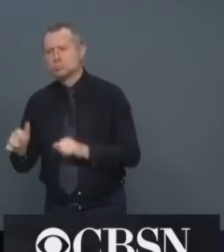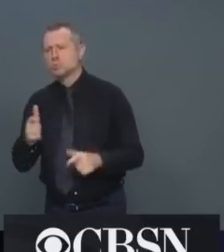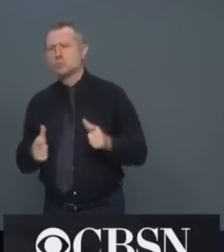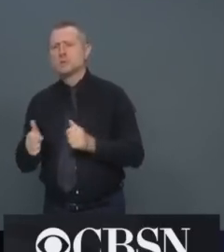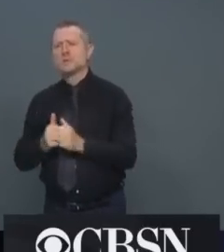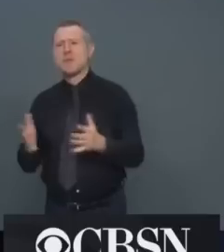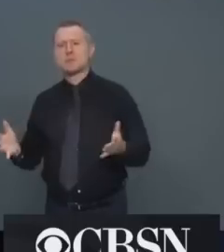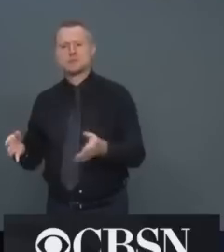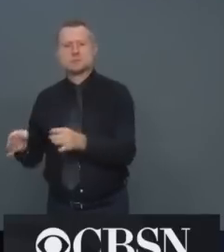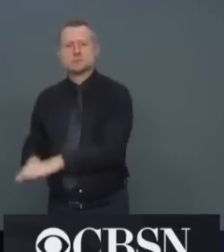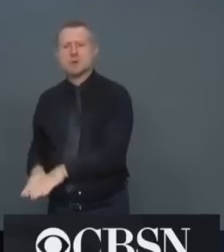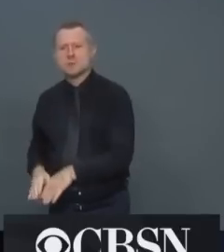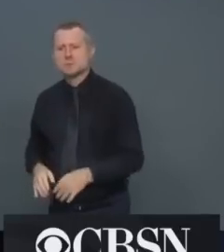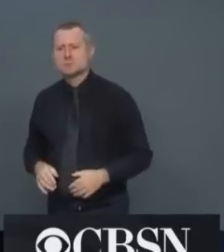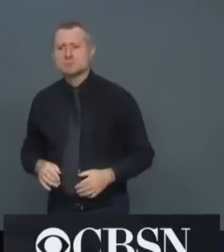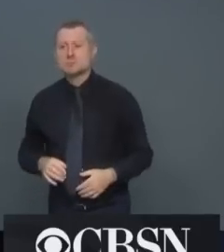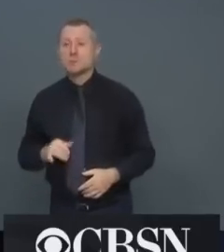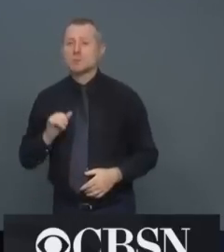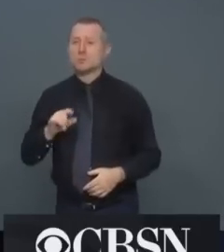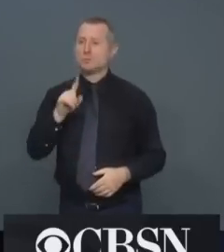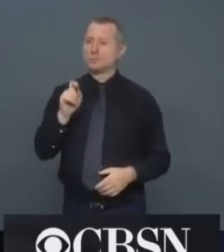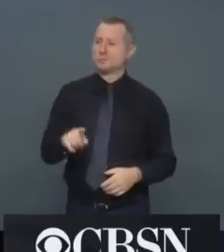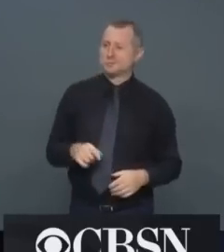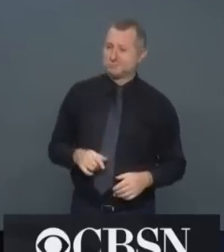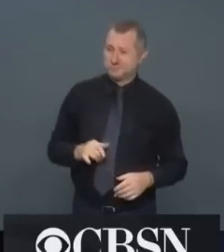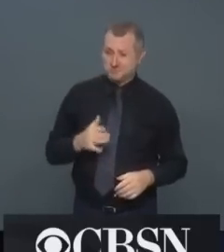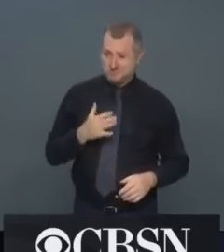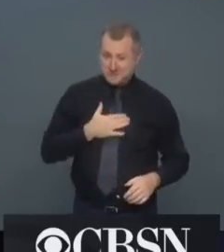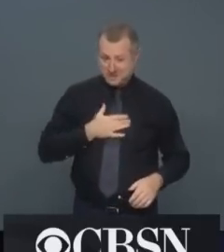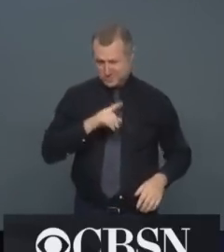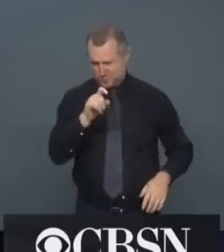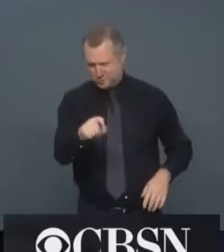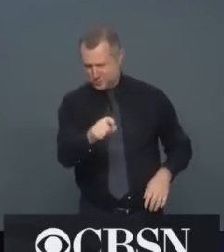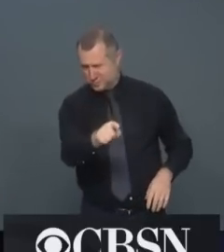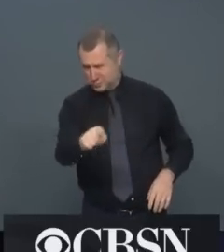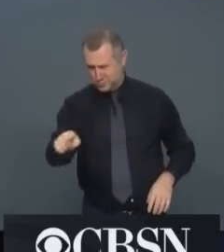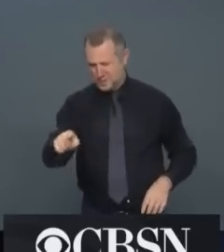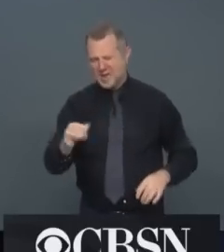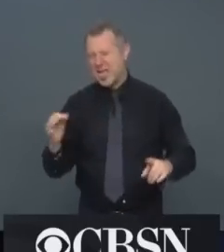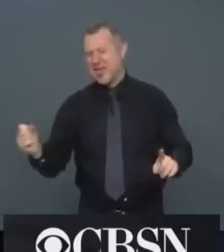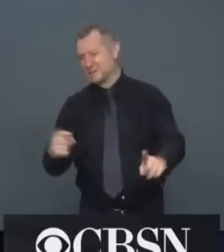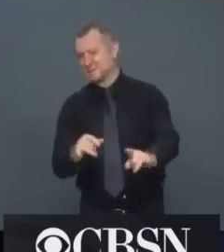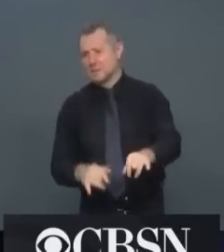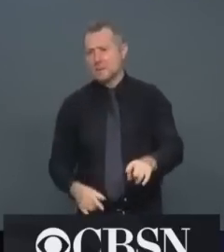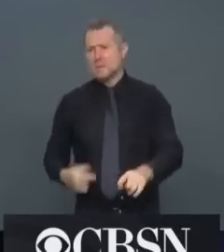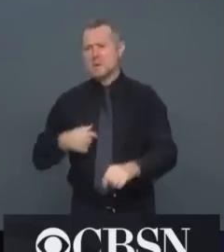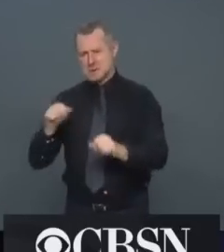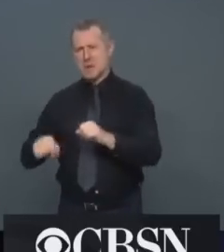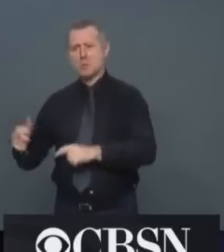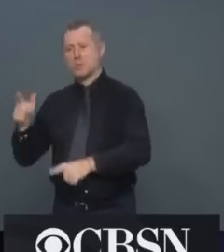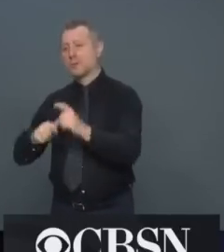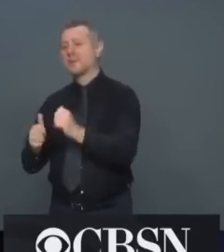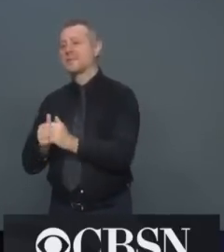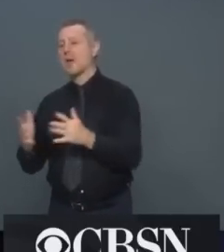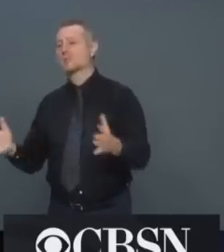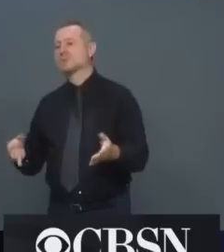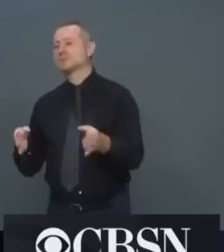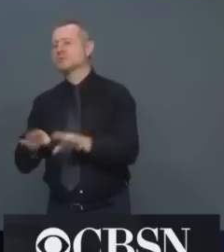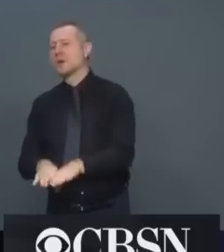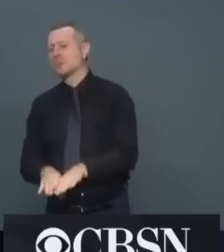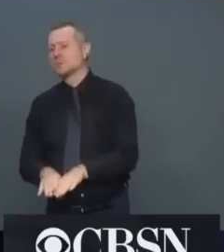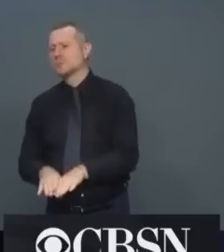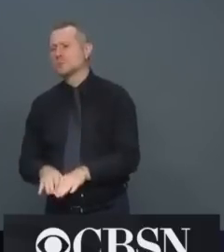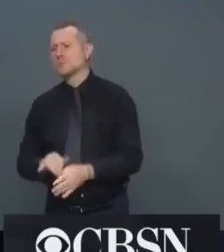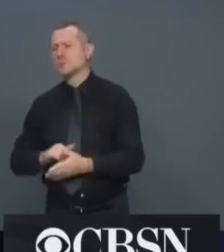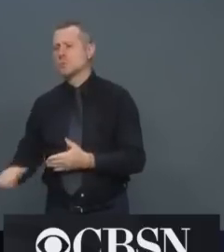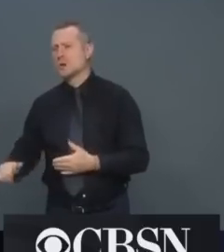no, it's the shutdown. question for the people who said to you, they could do it. Obviously, they couldn't do. They are.